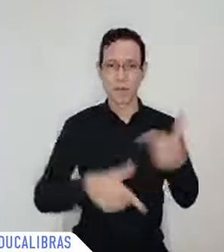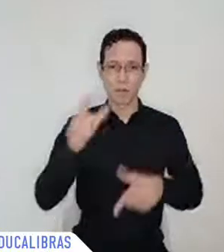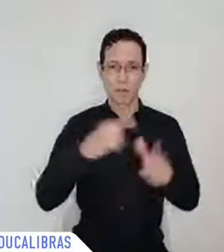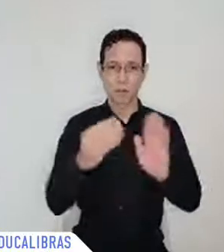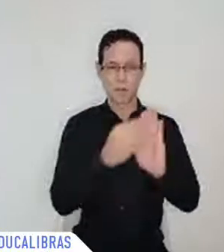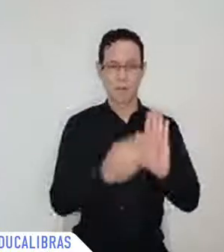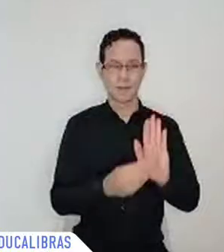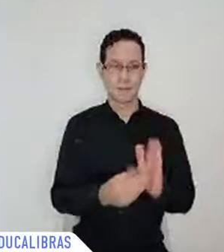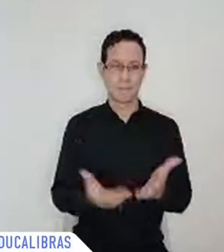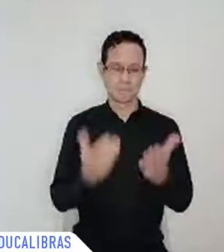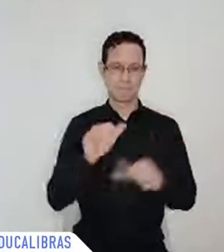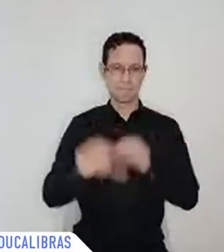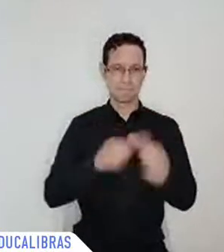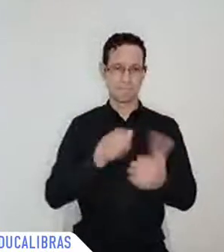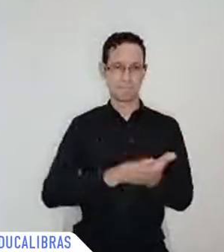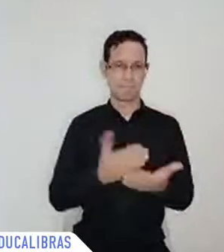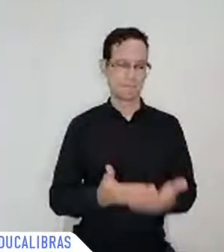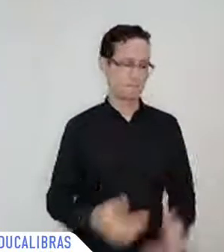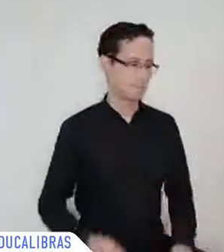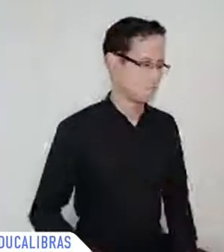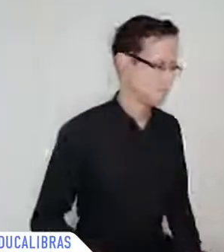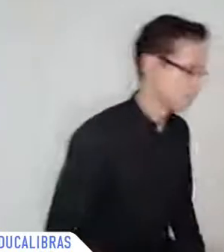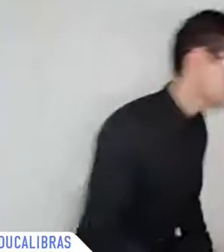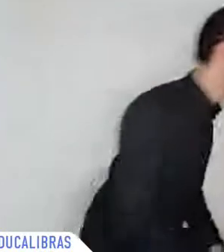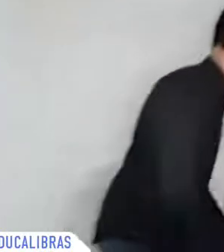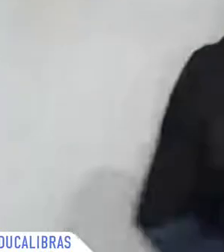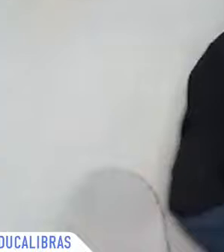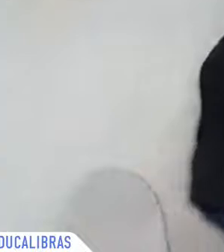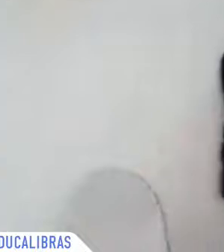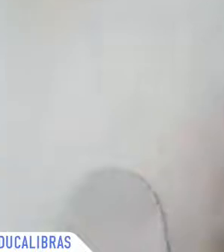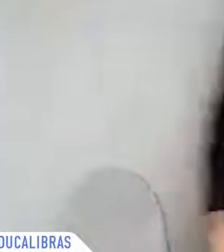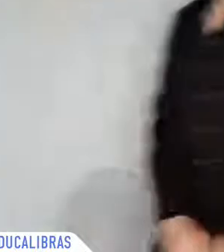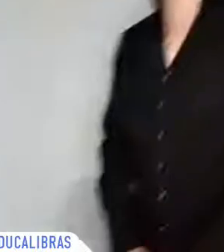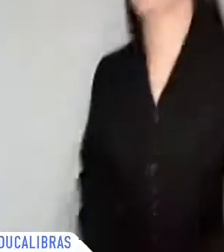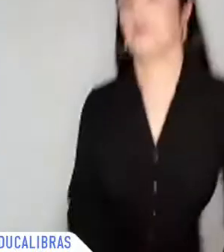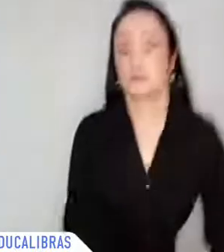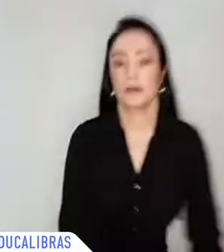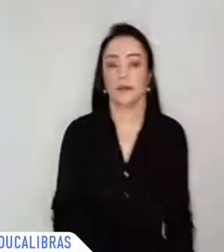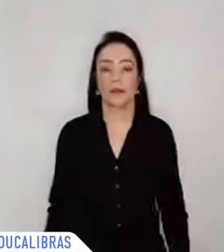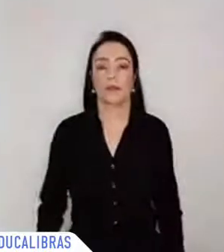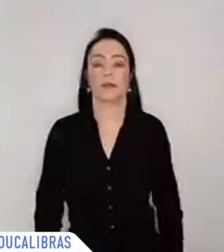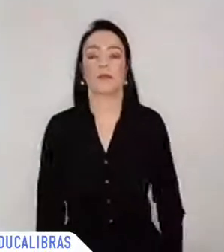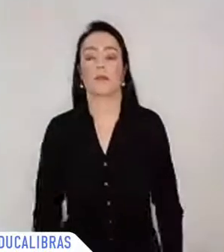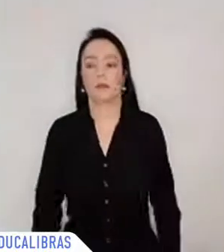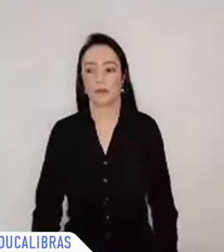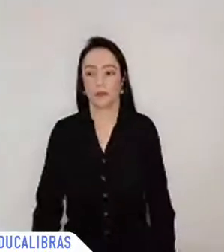the emergence of these associations with these agendas.